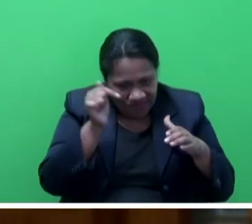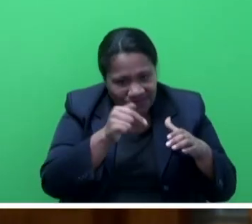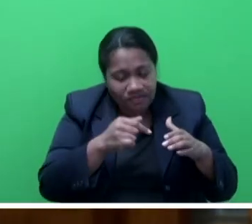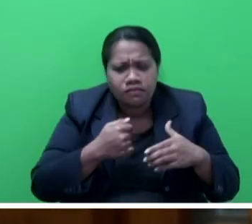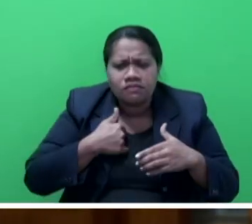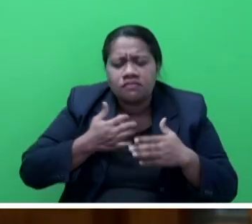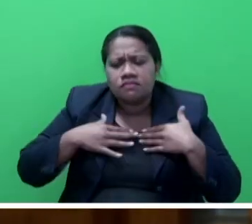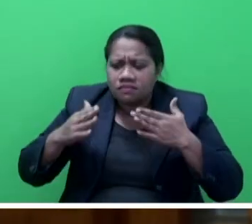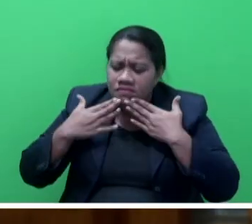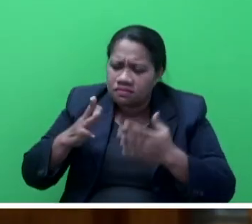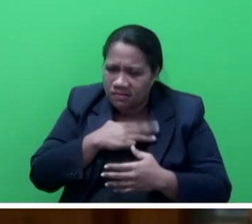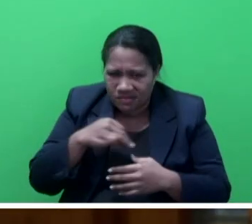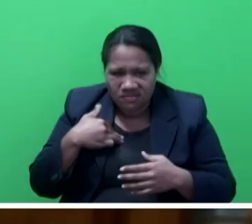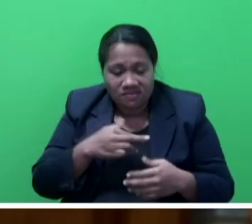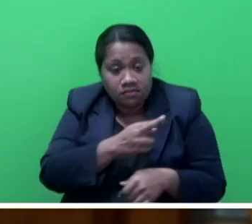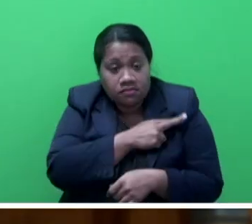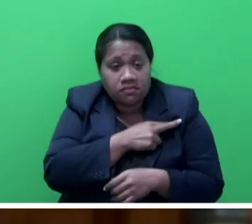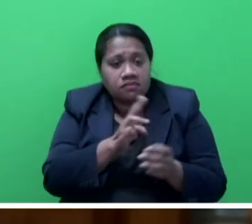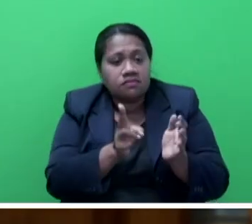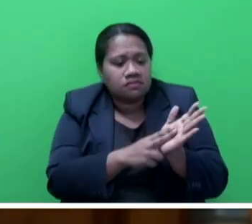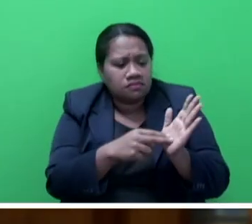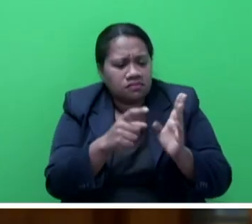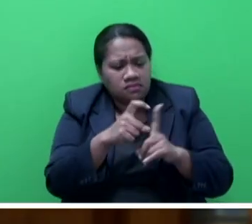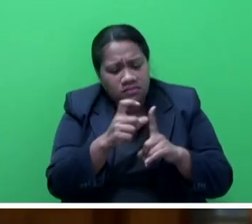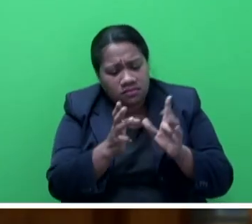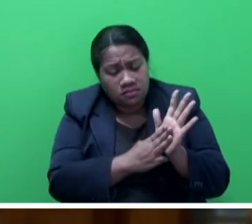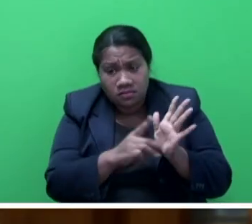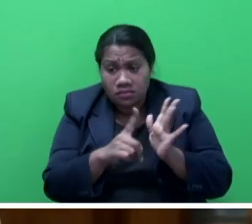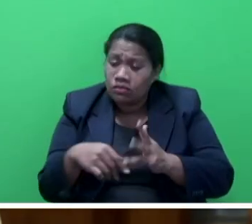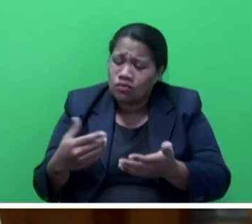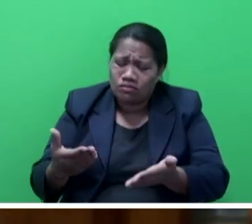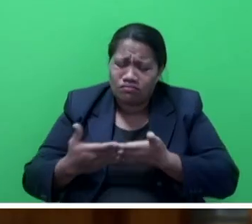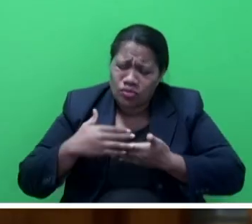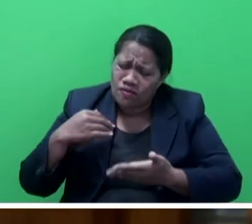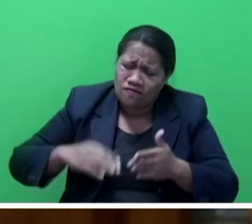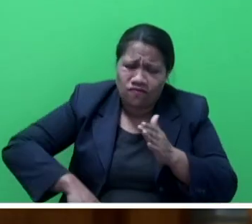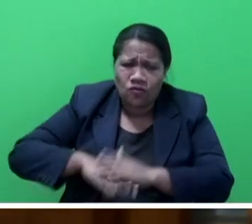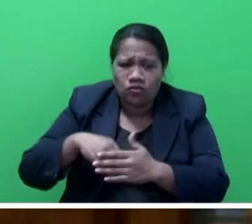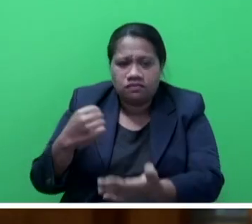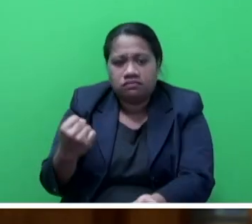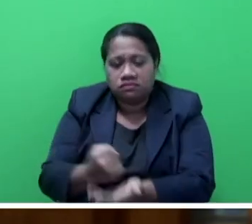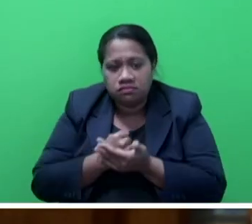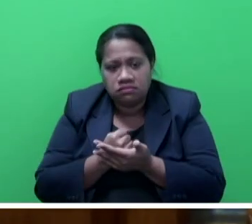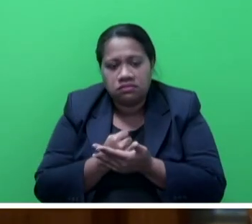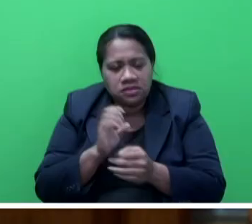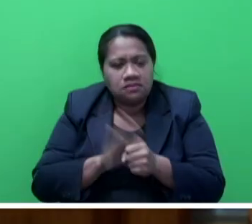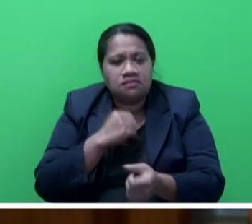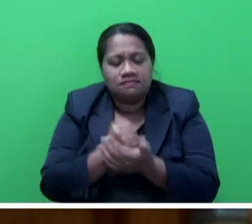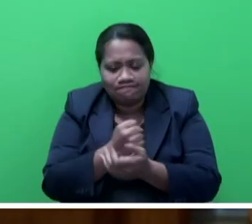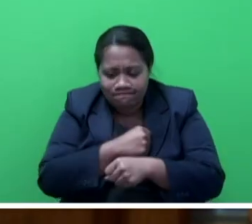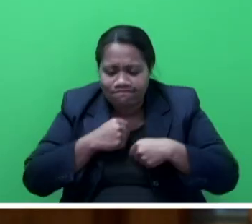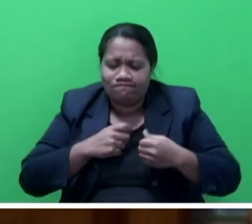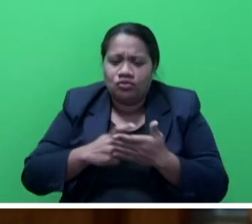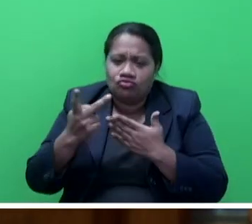the Minister responsible for NDMO for providing us full support in ensuring that our rehab programs are successfully